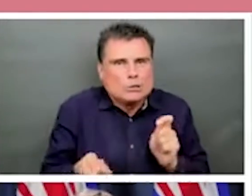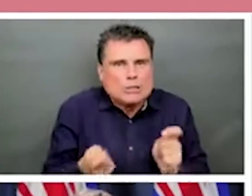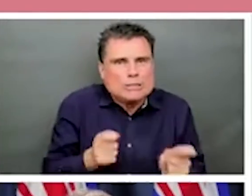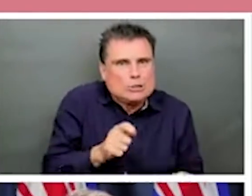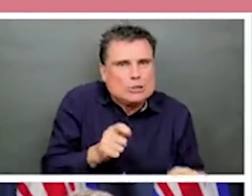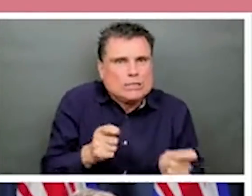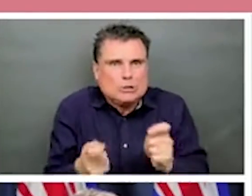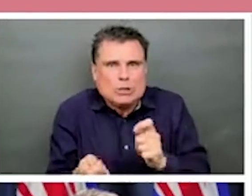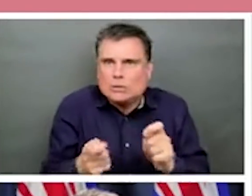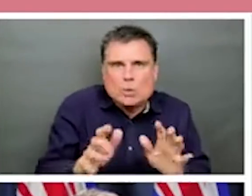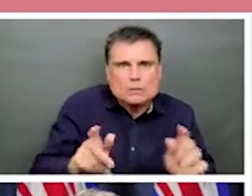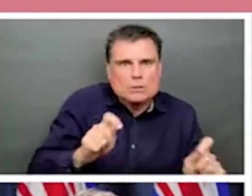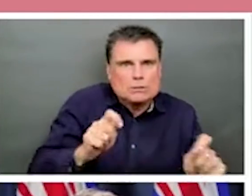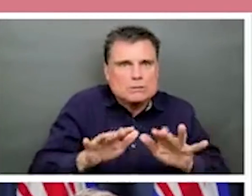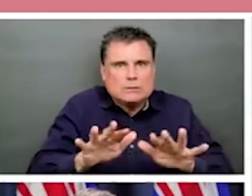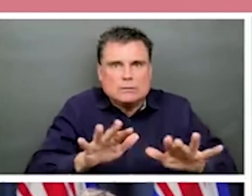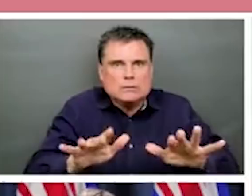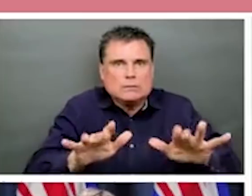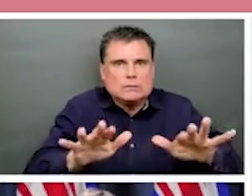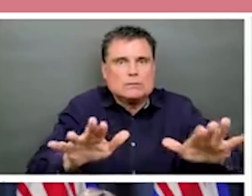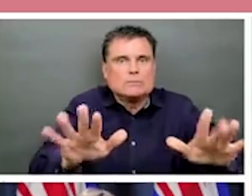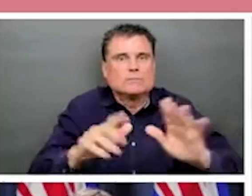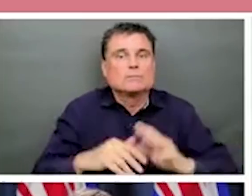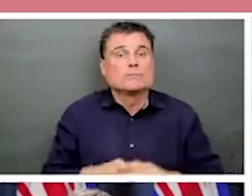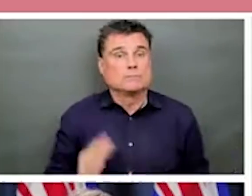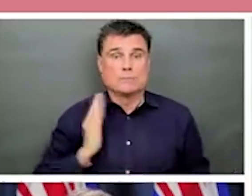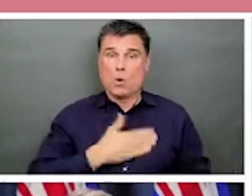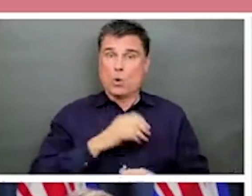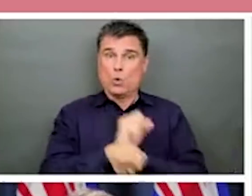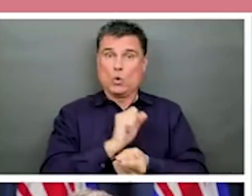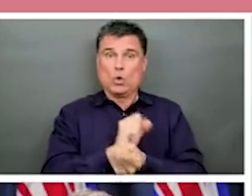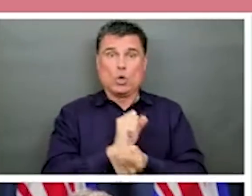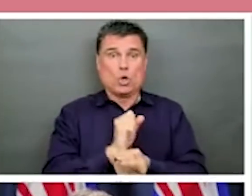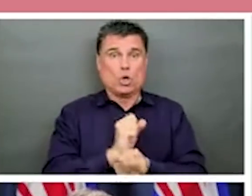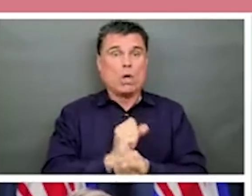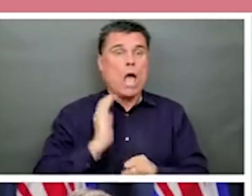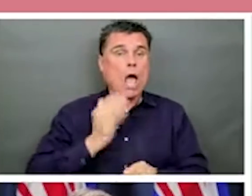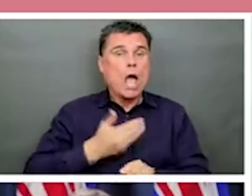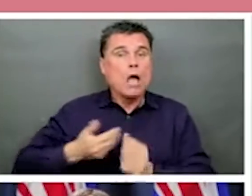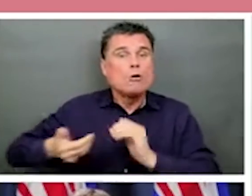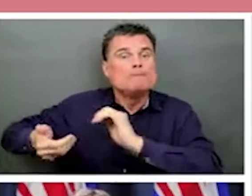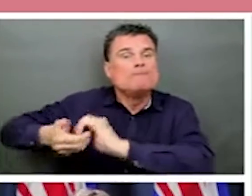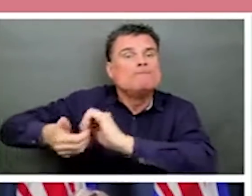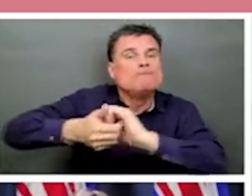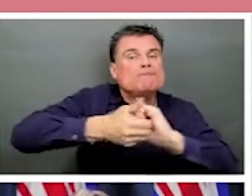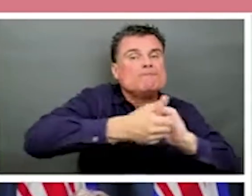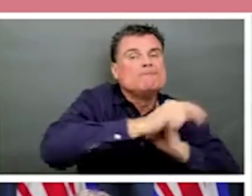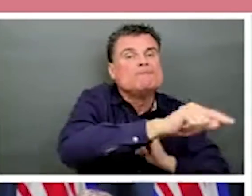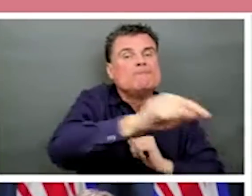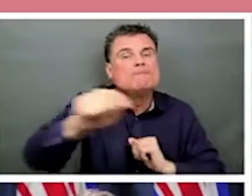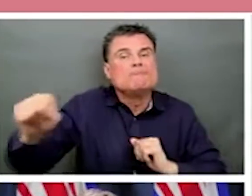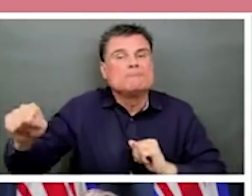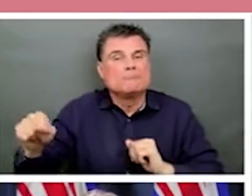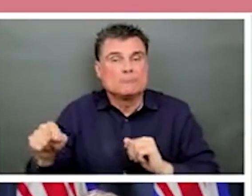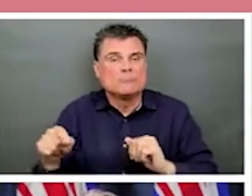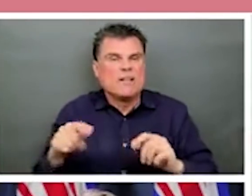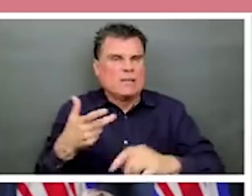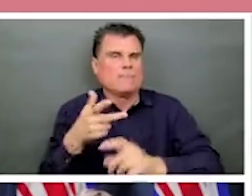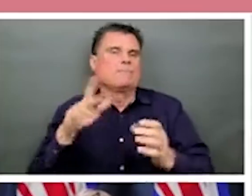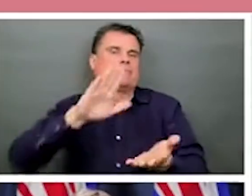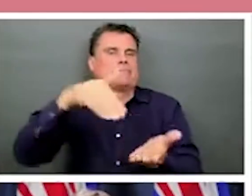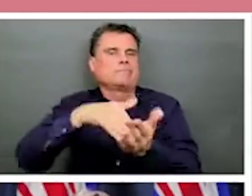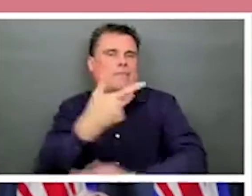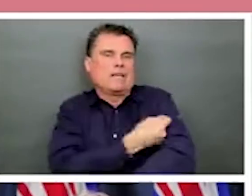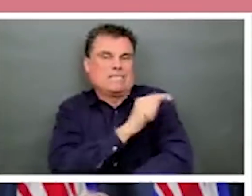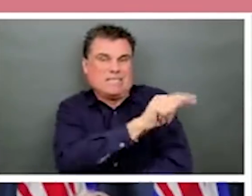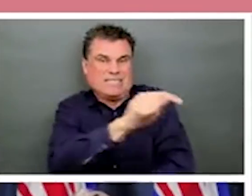job that we have in our health sector and our partners who are helping us deliver this campaign is we have to be nimble. We have to be able to react to